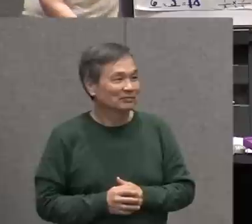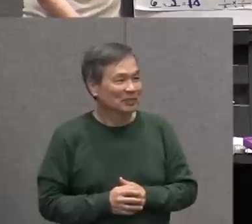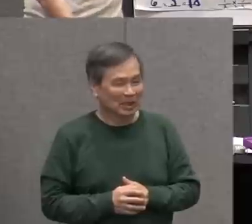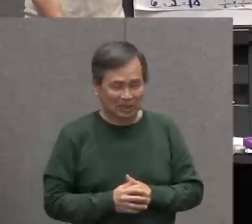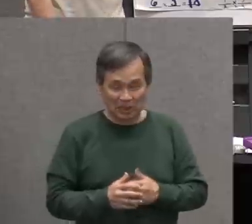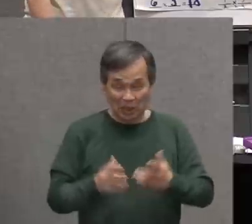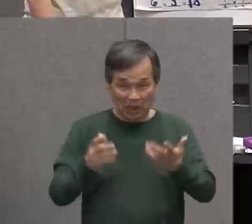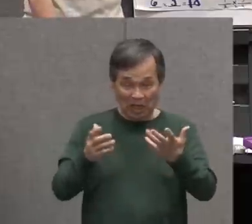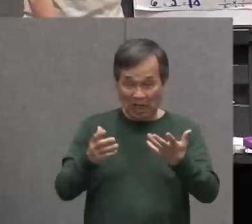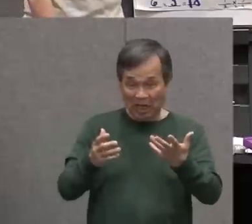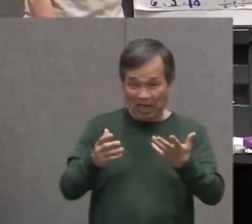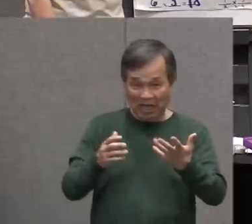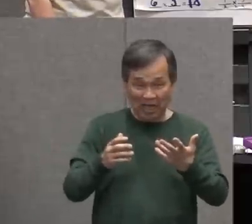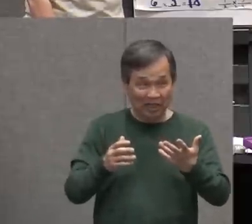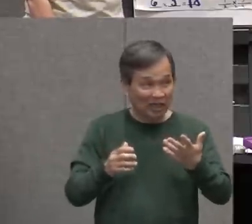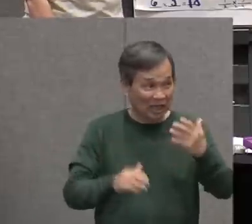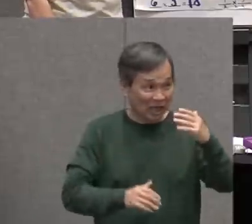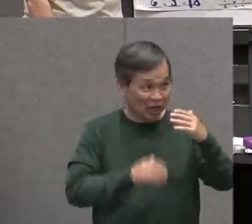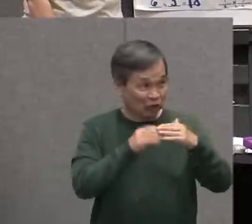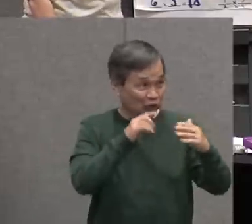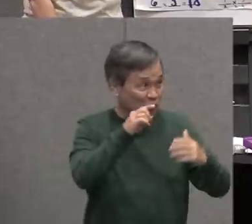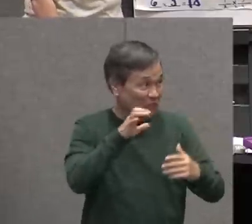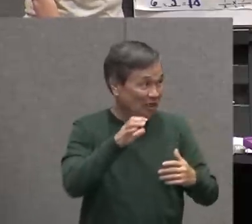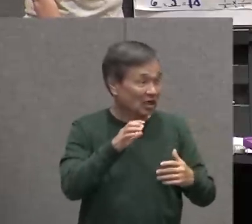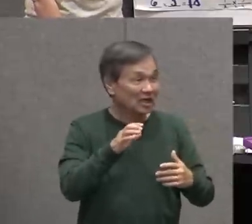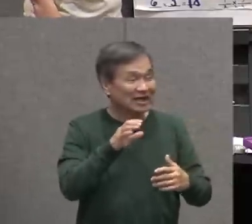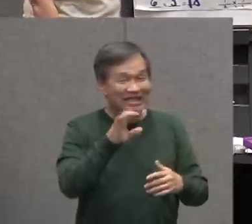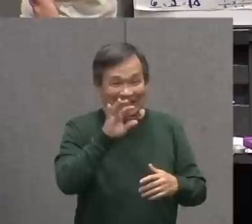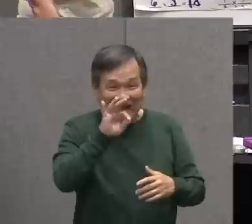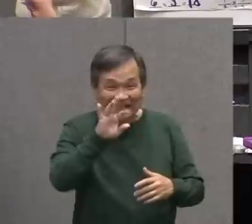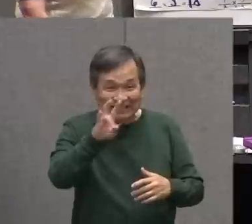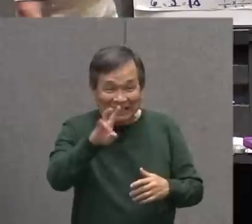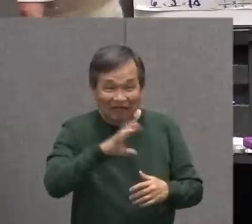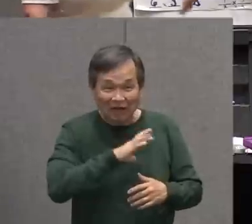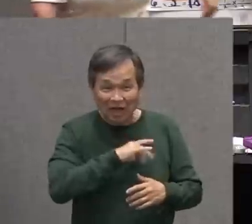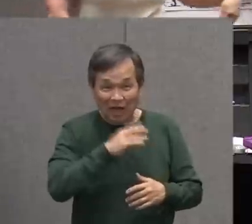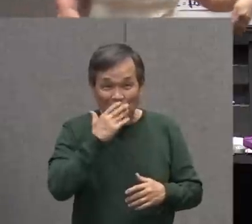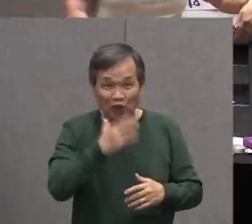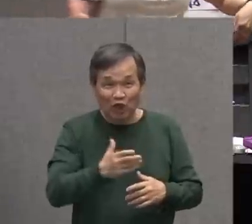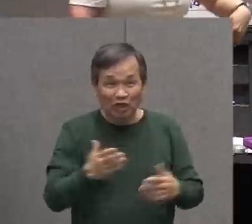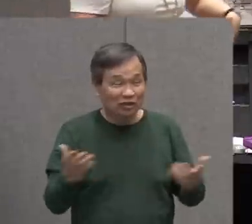how close did we get to 100? We got to 97. That was pretty